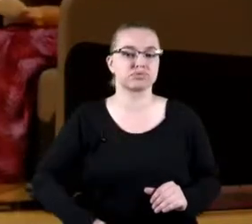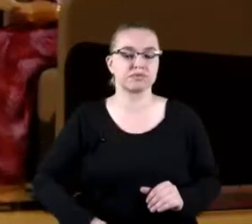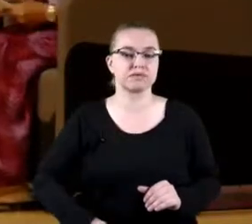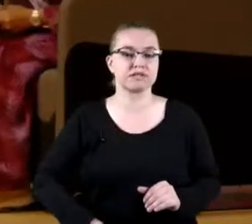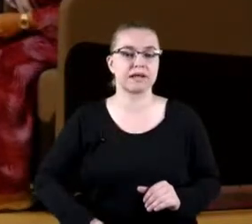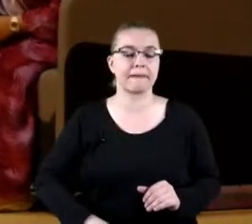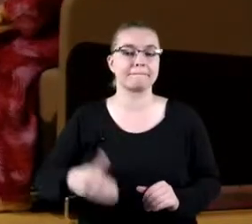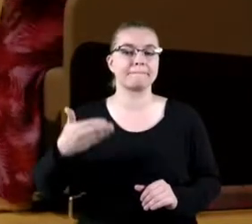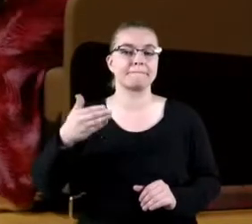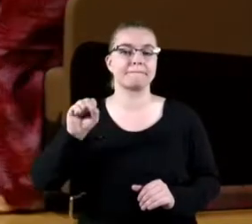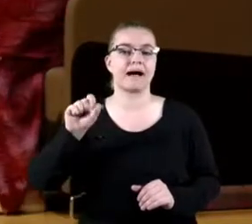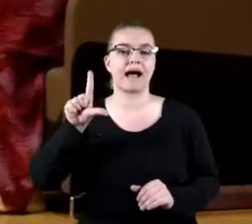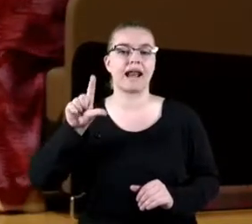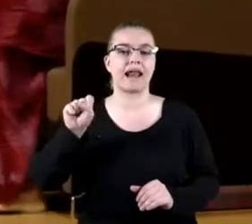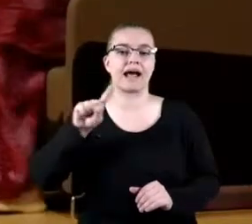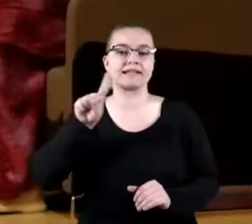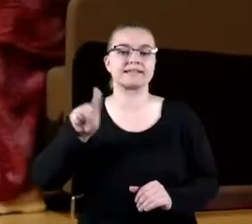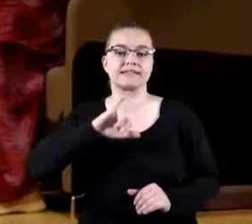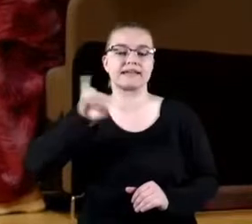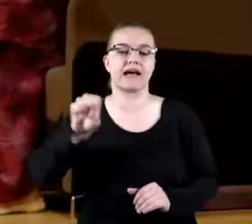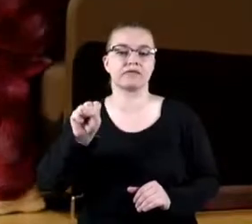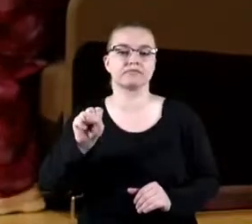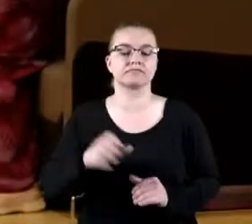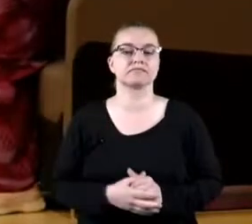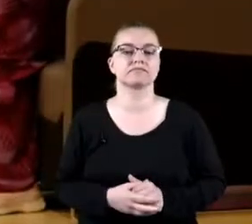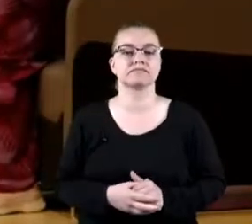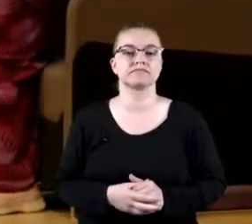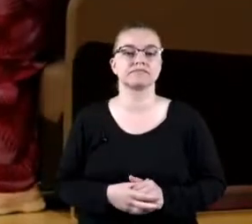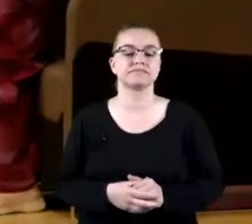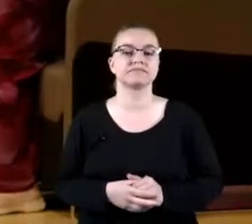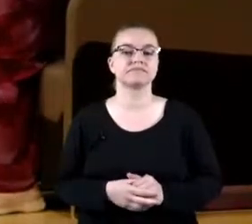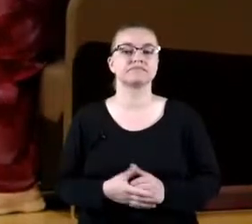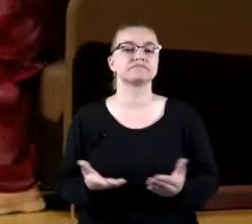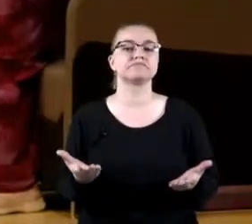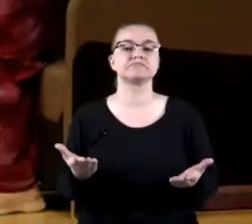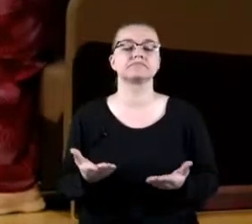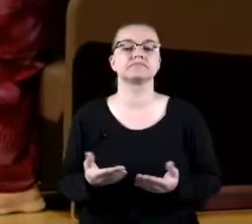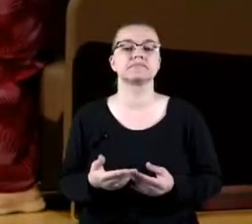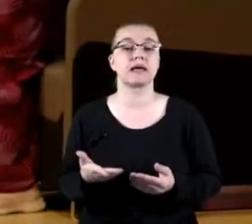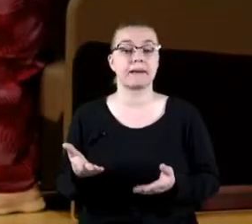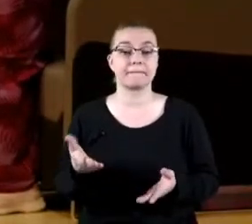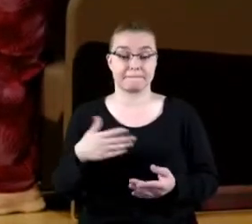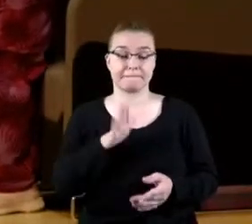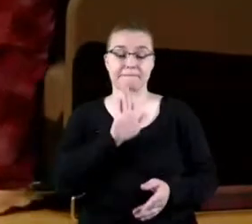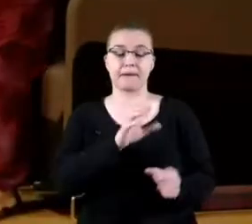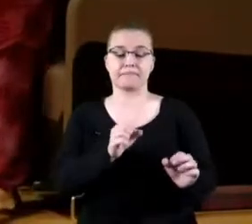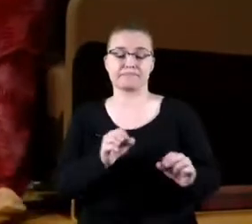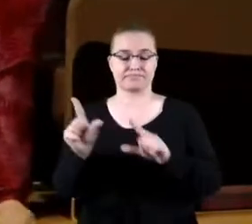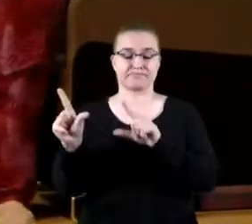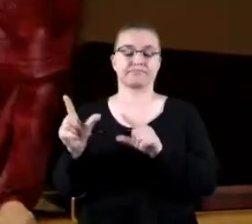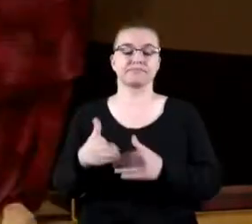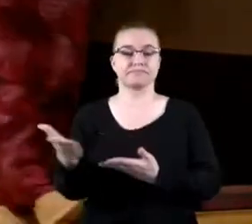floor is yours. You can speak from here or from there. I think you have a presentation. Yes.